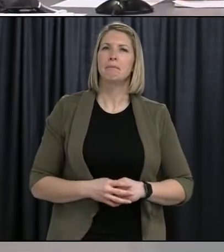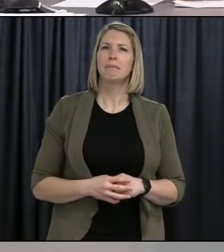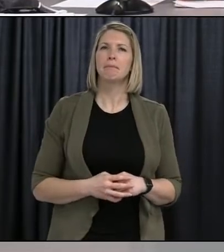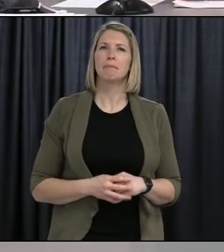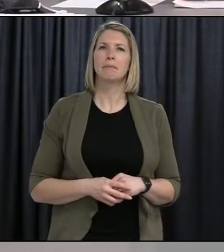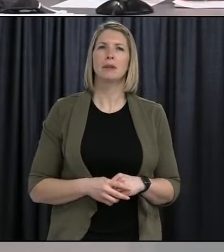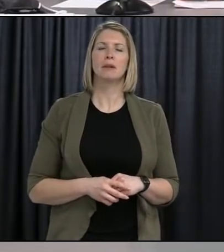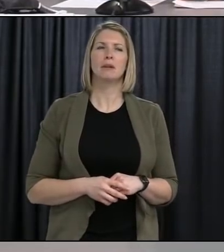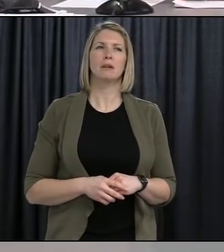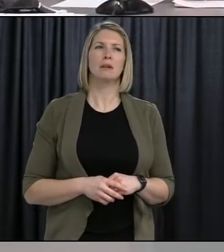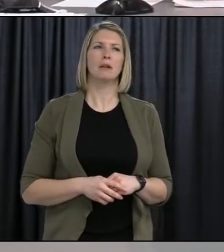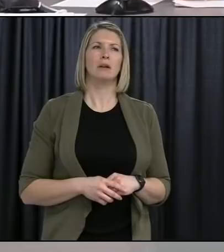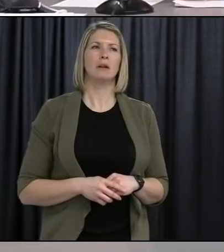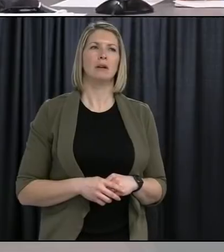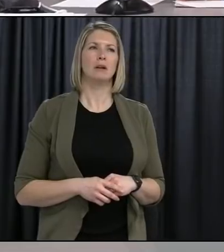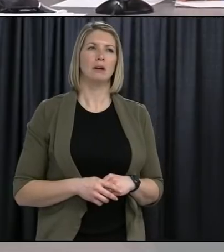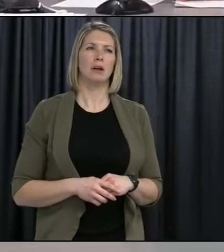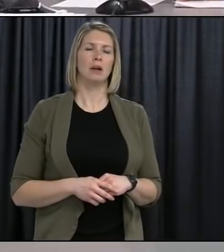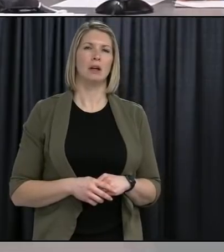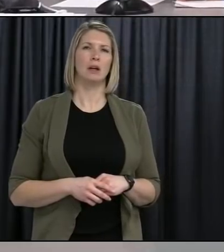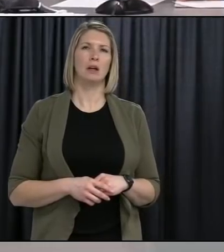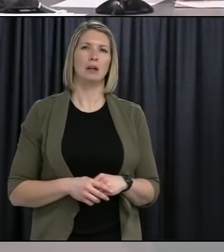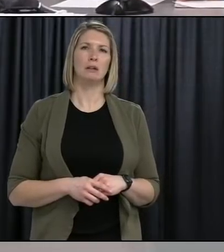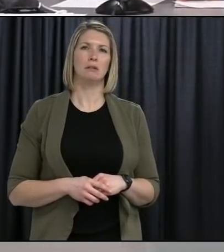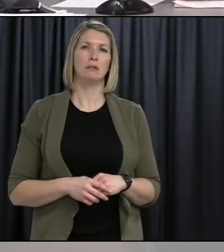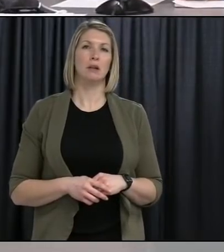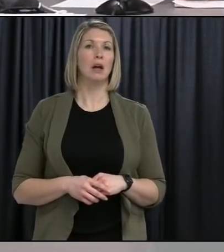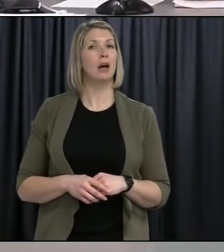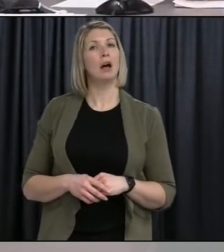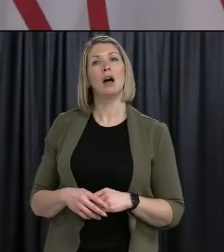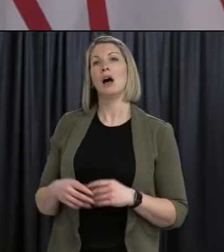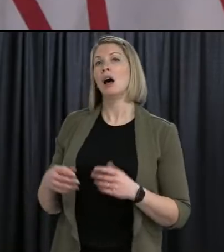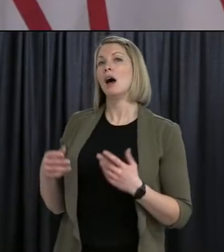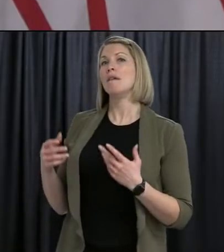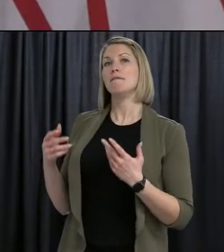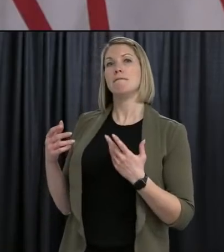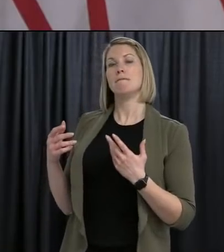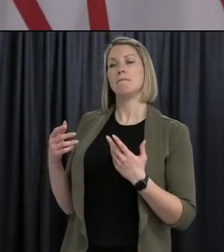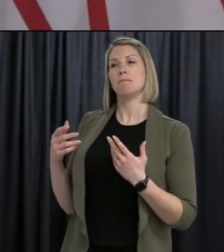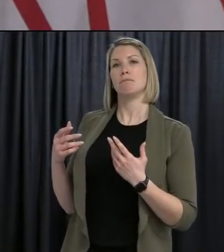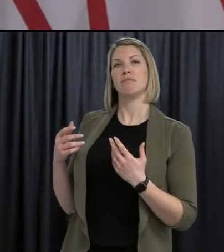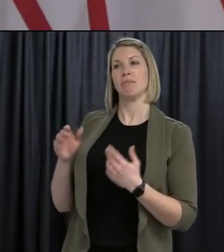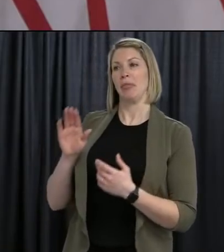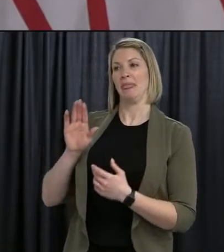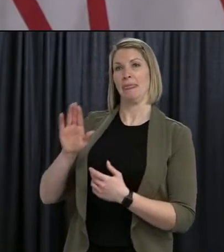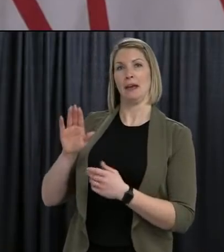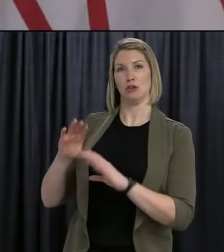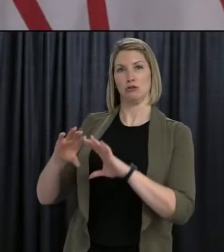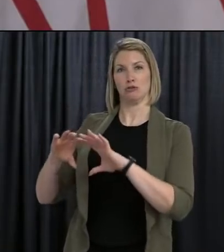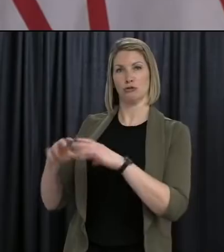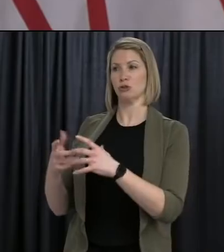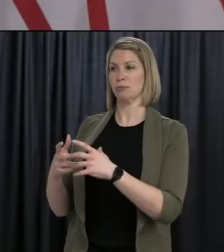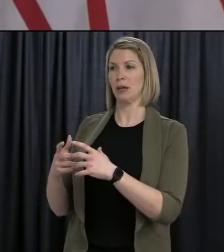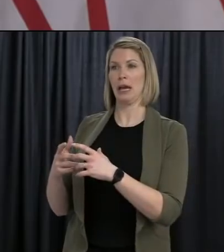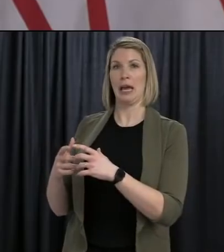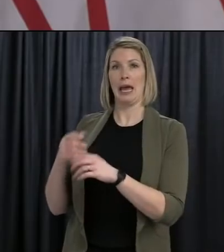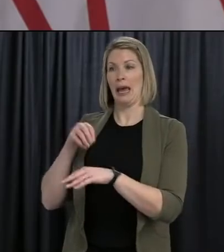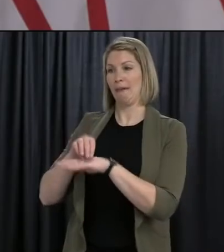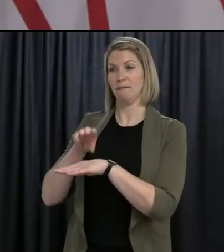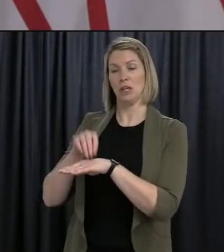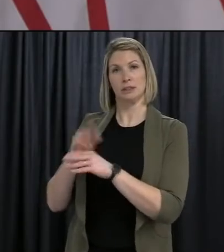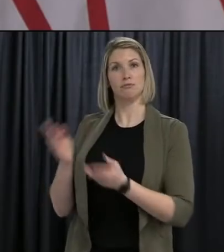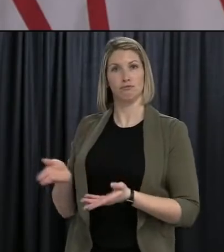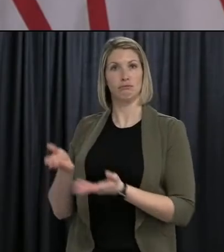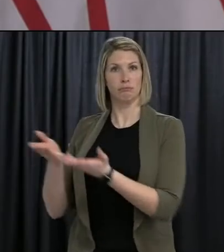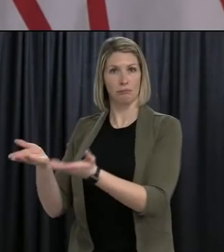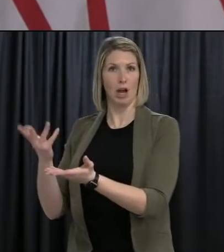Children in foster care. So, I mean, we've had conversations and given our public health advice as to what would have to